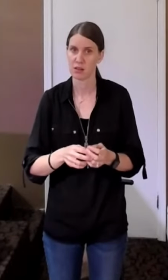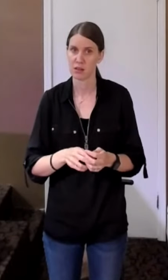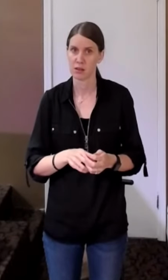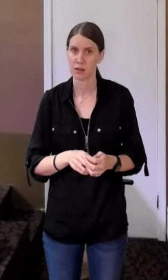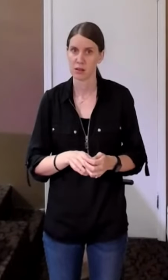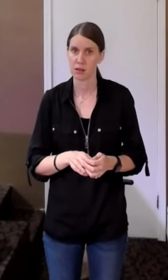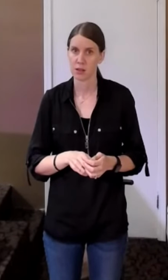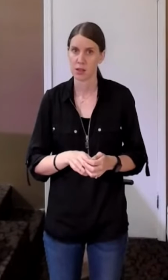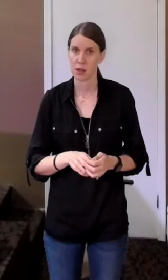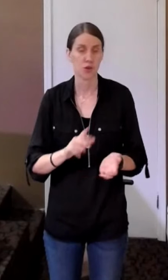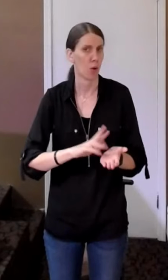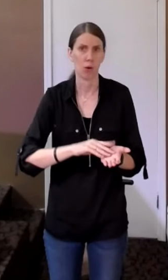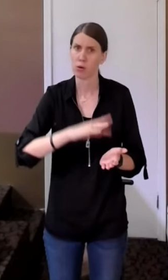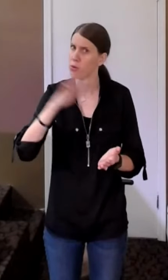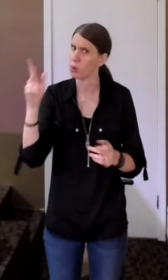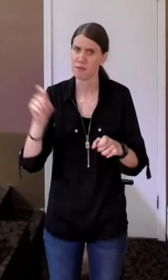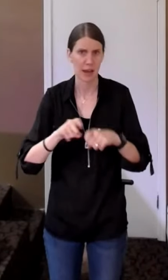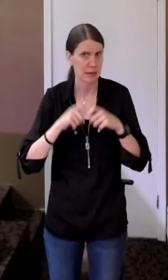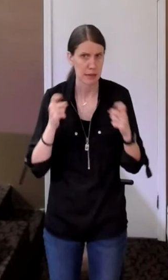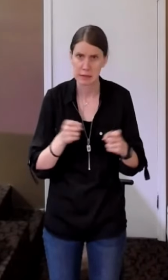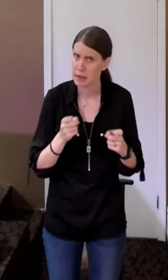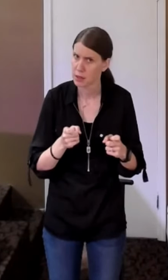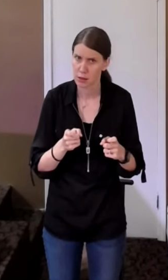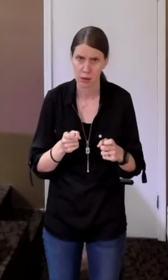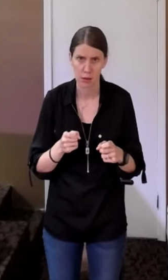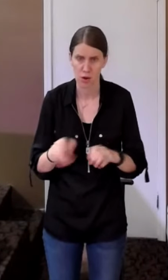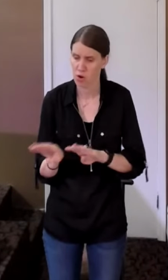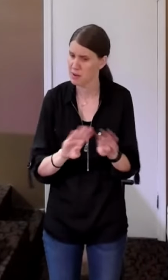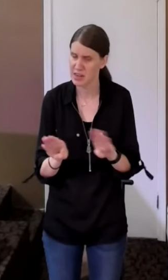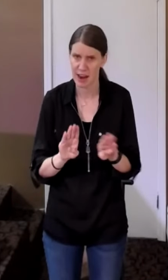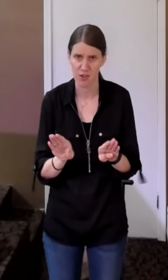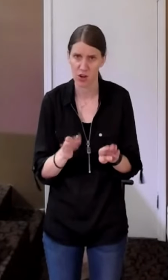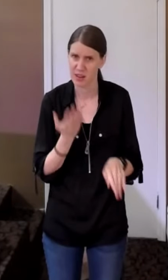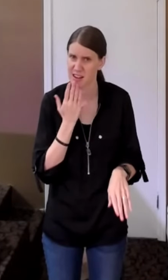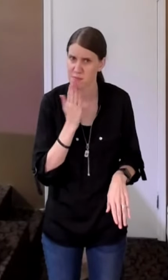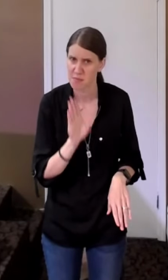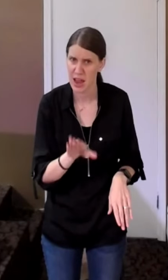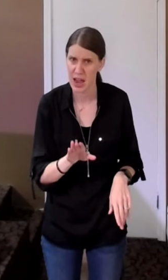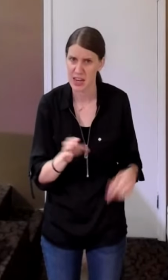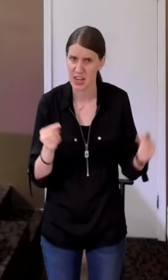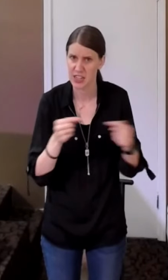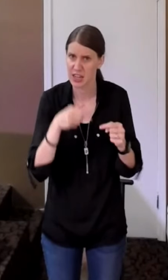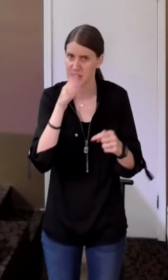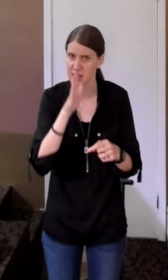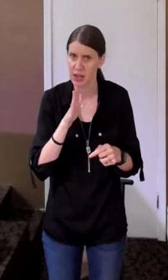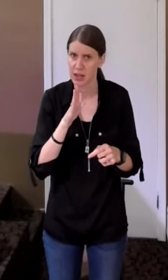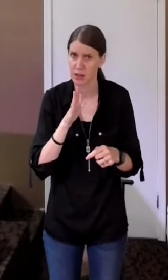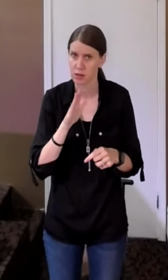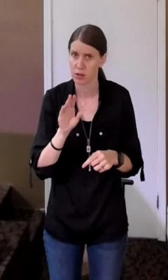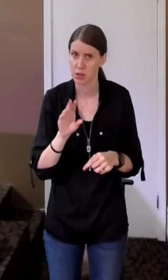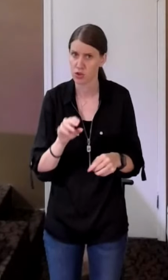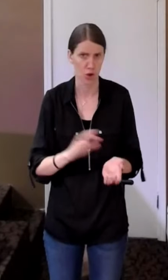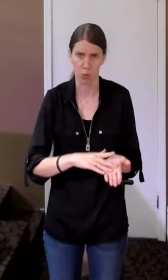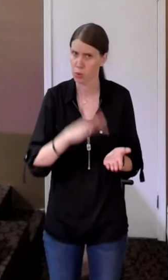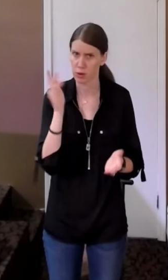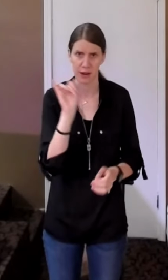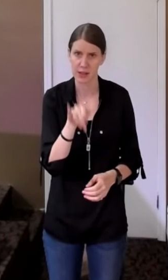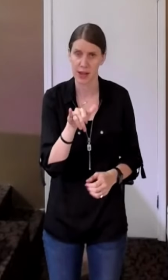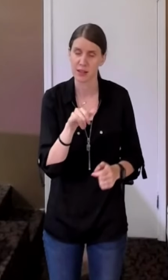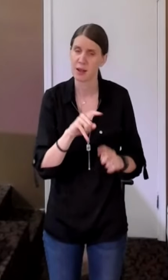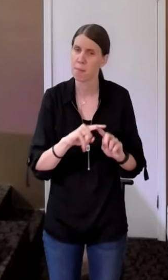Now, we should not glorify any sin in our lives. We should not glorify behavior that is contrary to God's will. But we